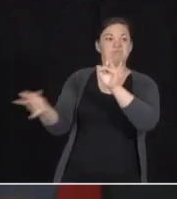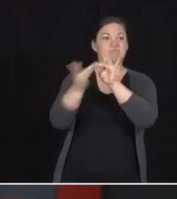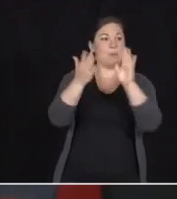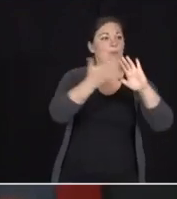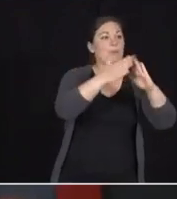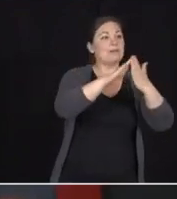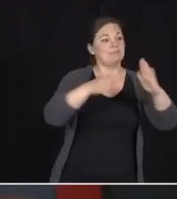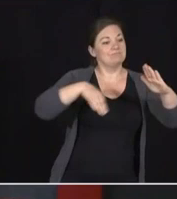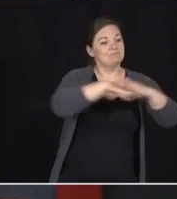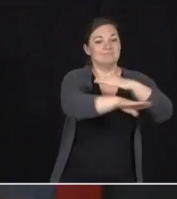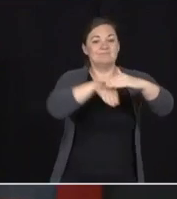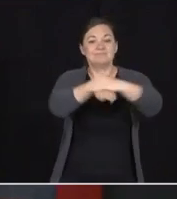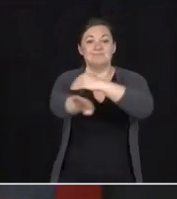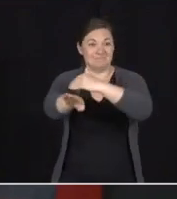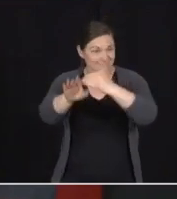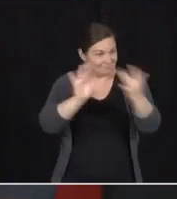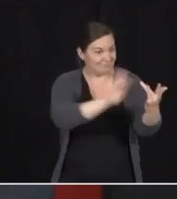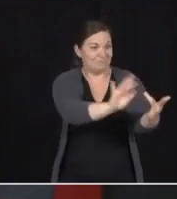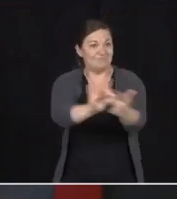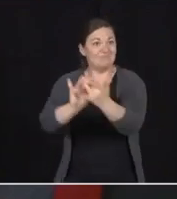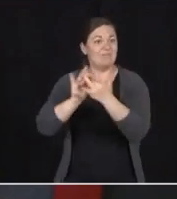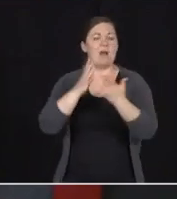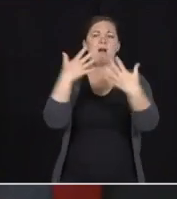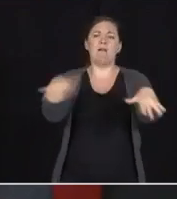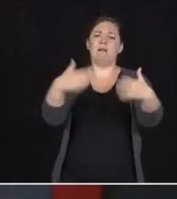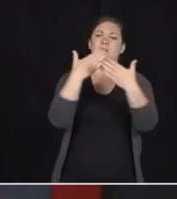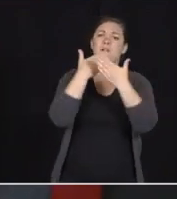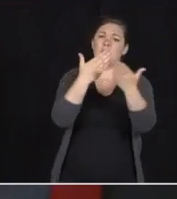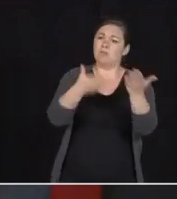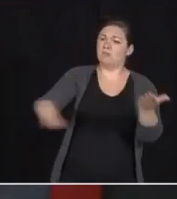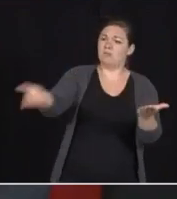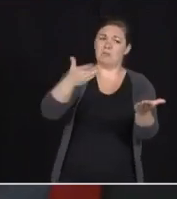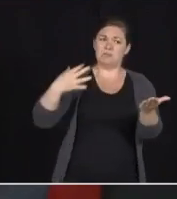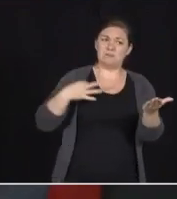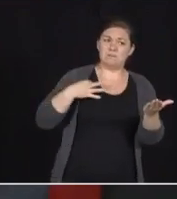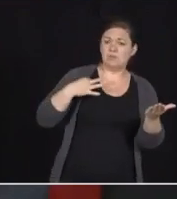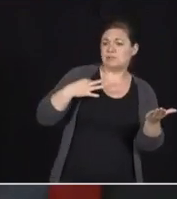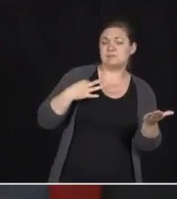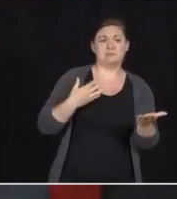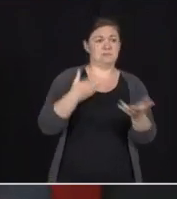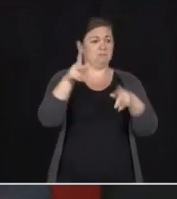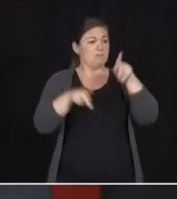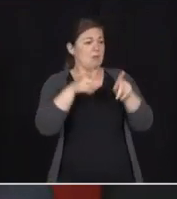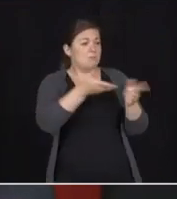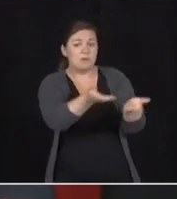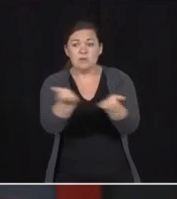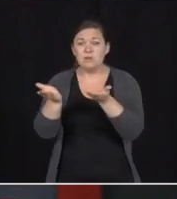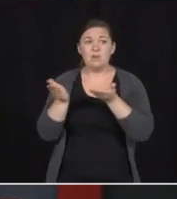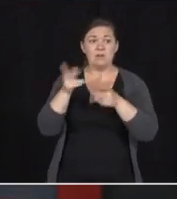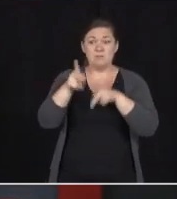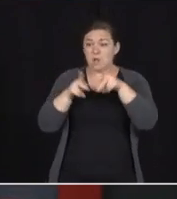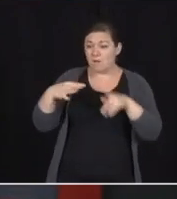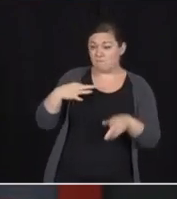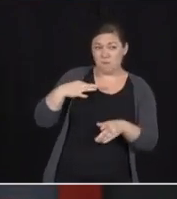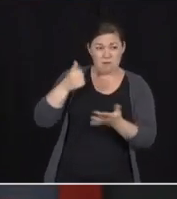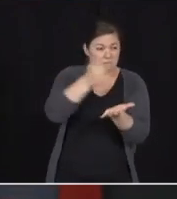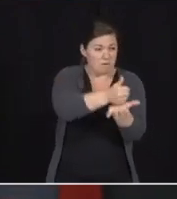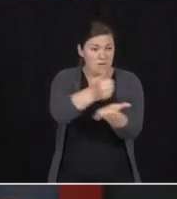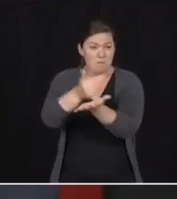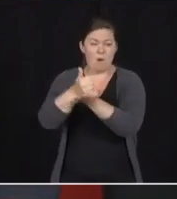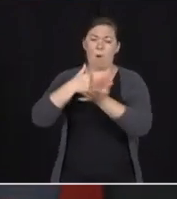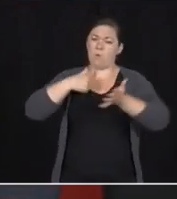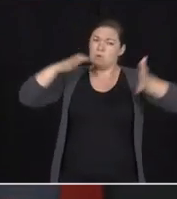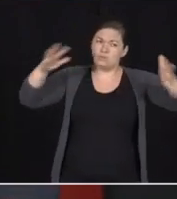opportunities. Thank you to everyone who has volunteered their time to help those in need, and I encourage everyone who